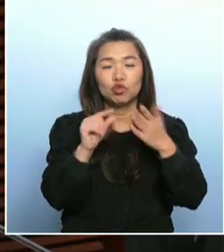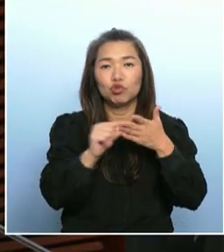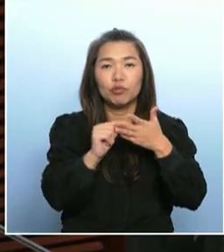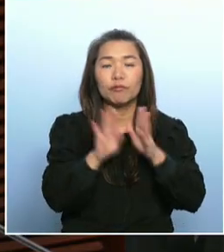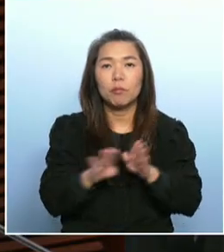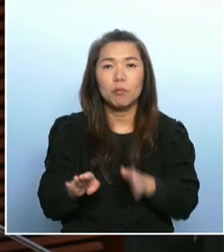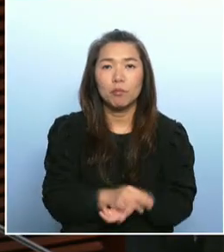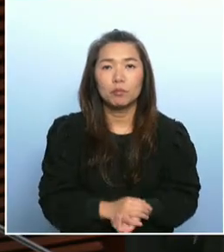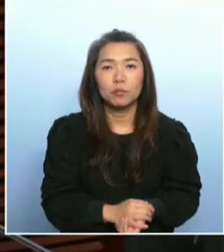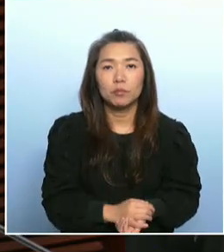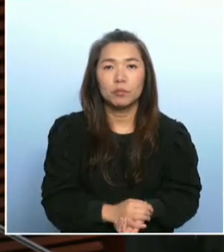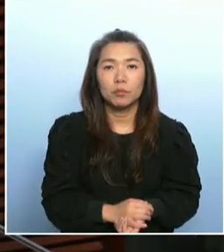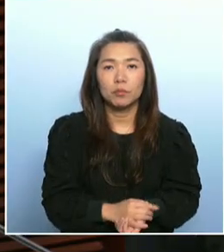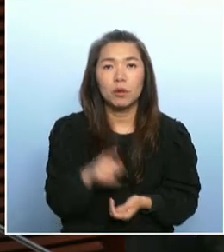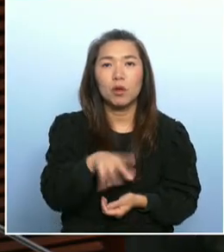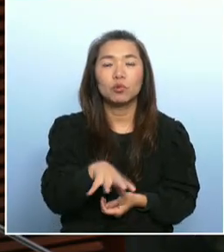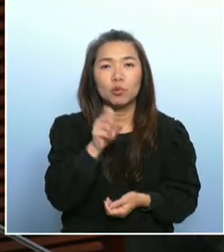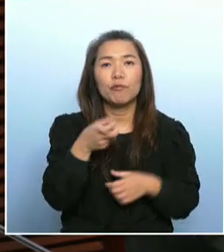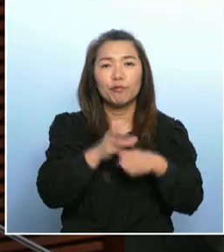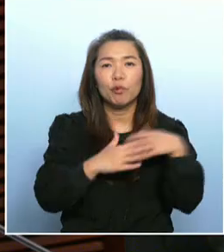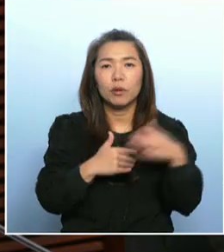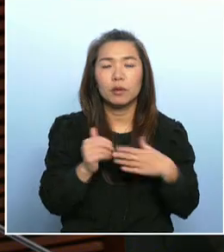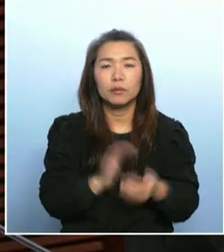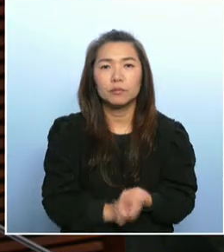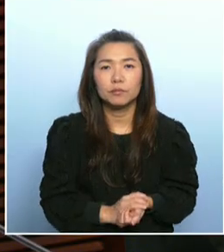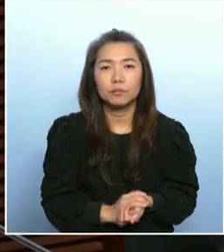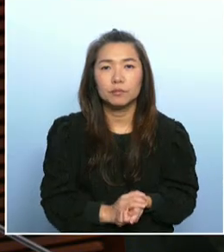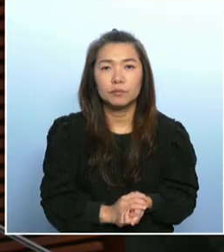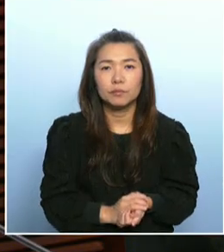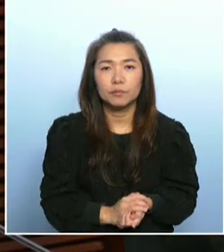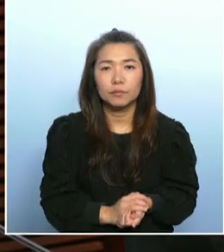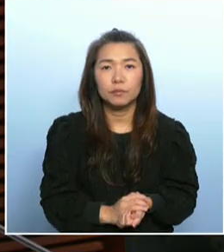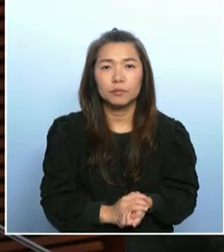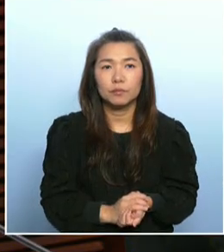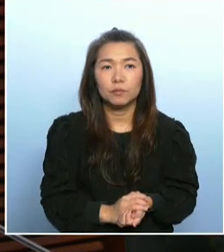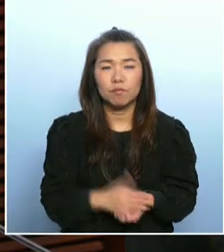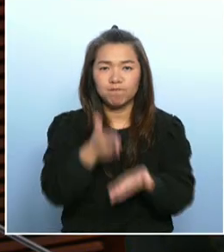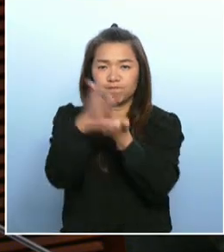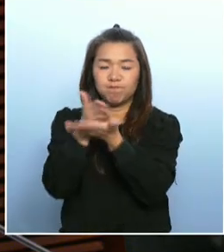Complex. We have applied smart technology.